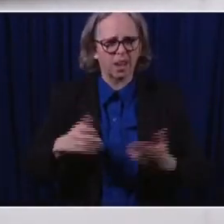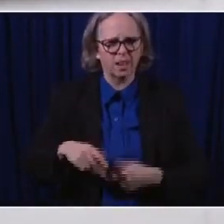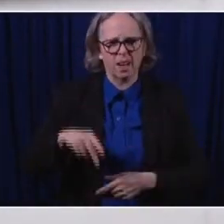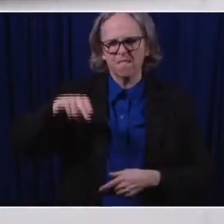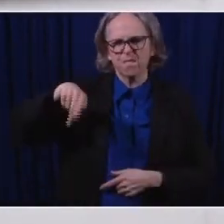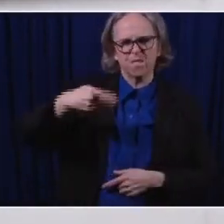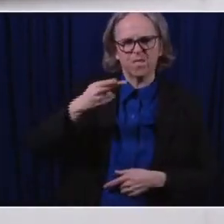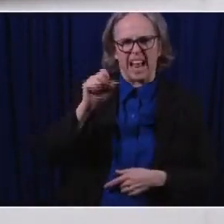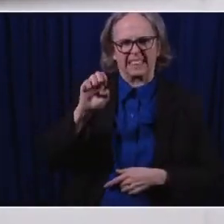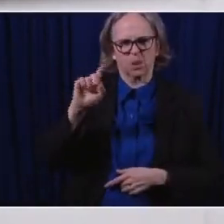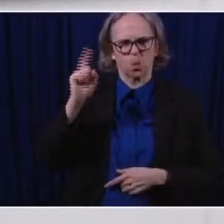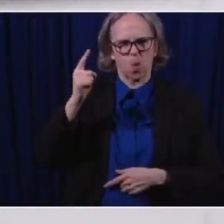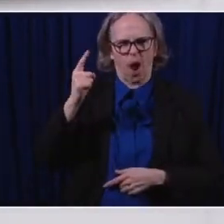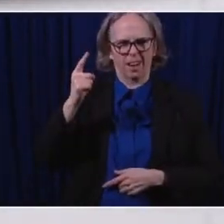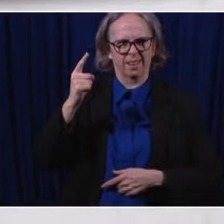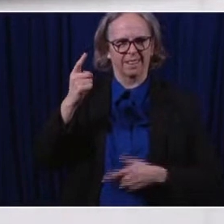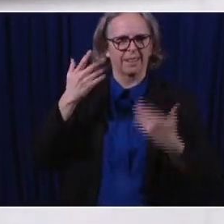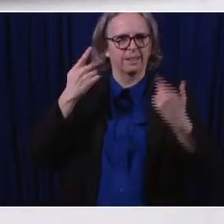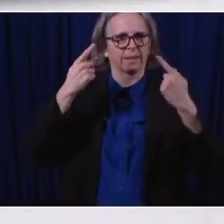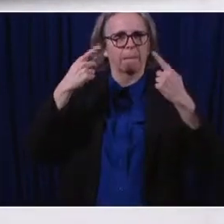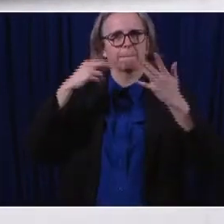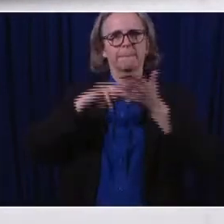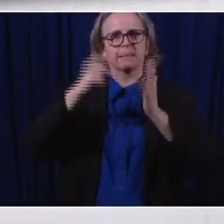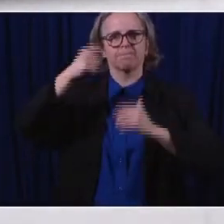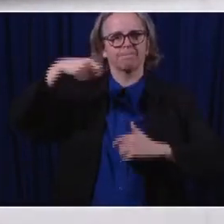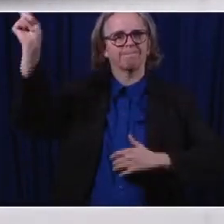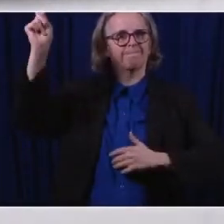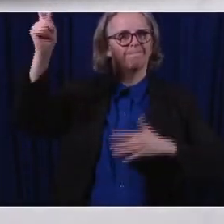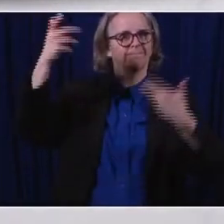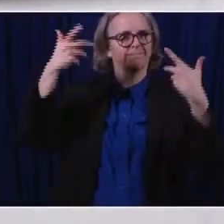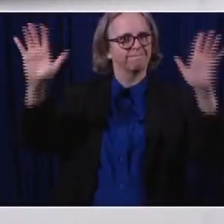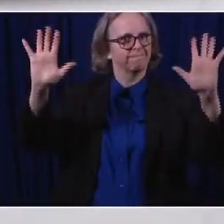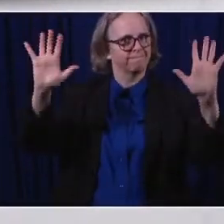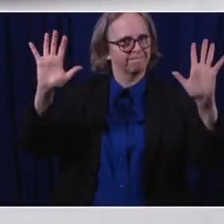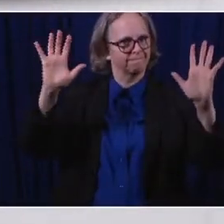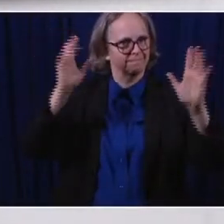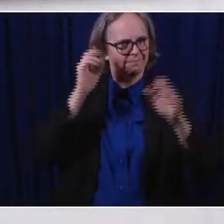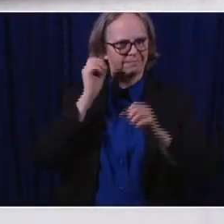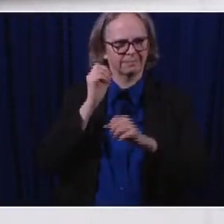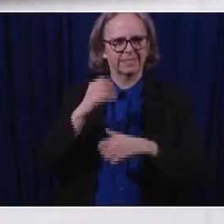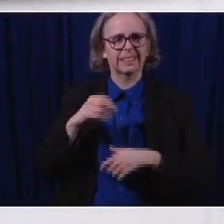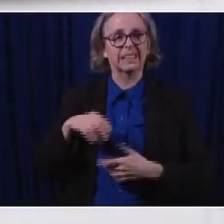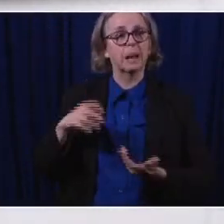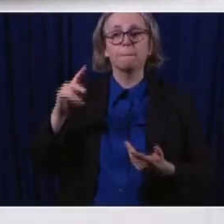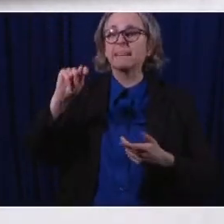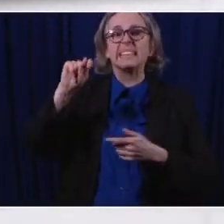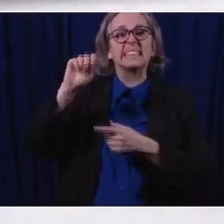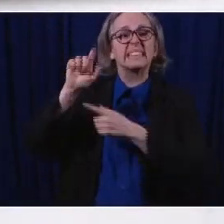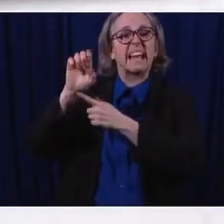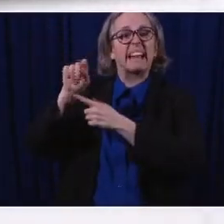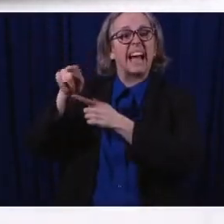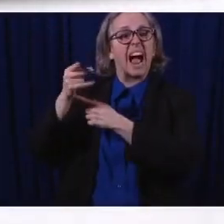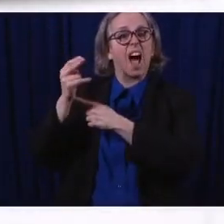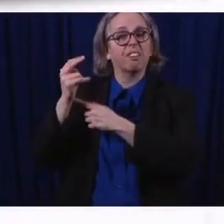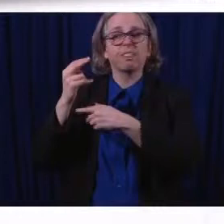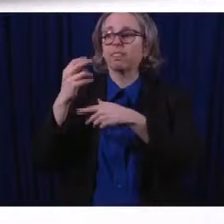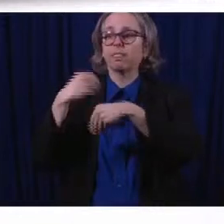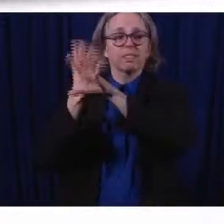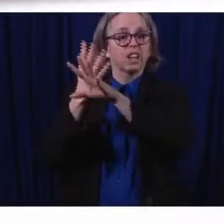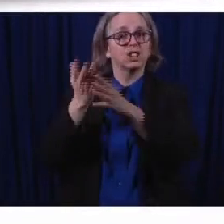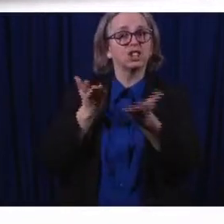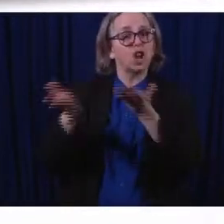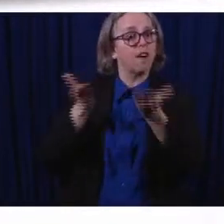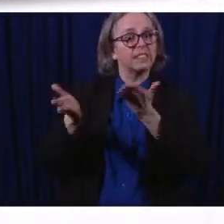It's delivered, it's operational. Telehealth services are being provided to the students of this district.